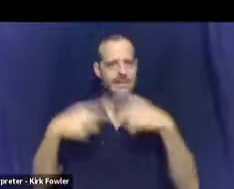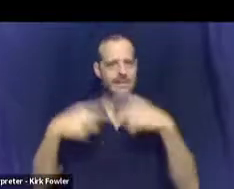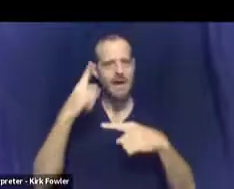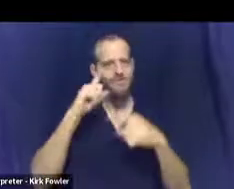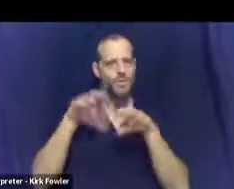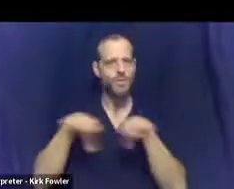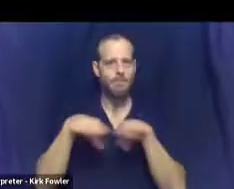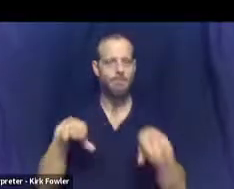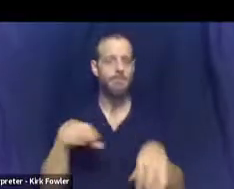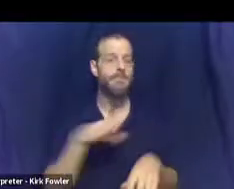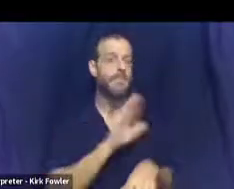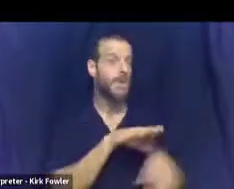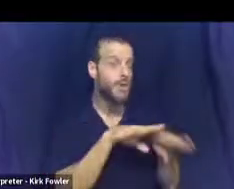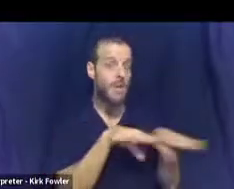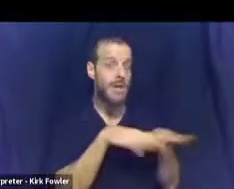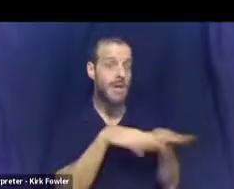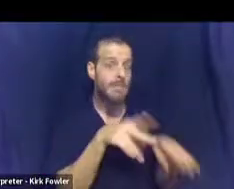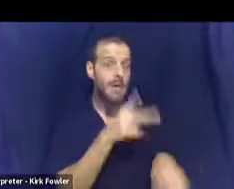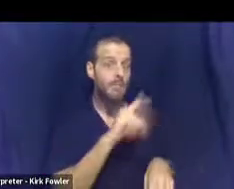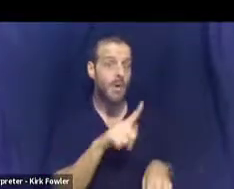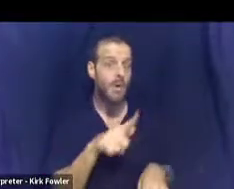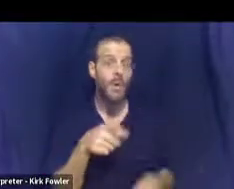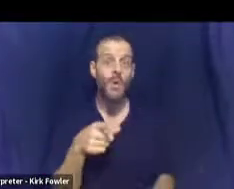Swimming pool. Good job.